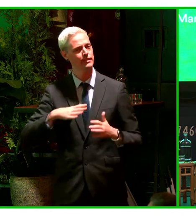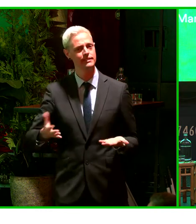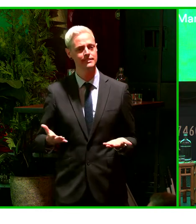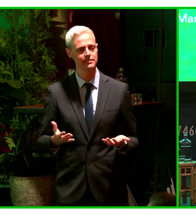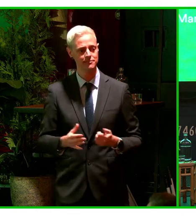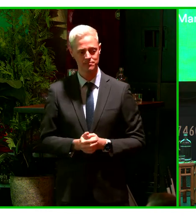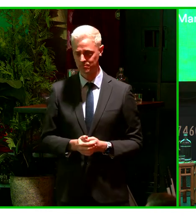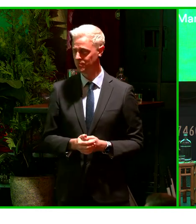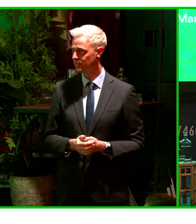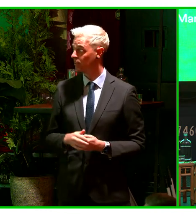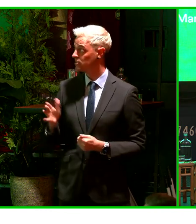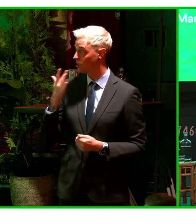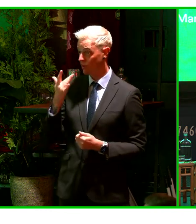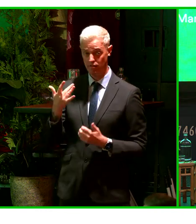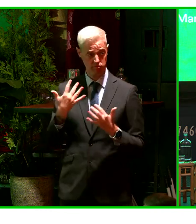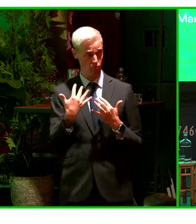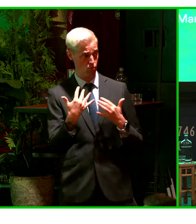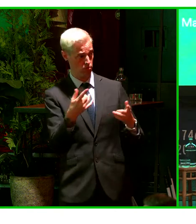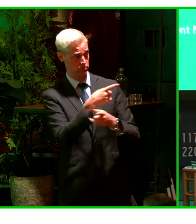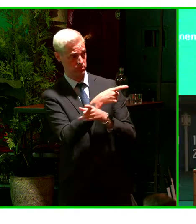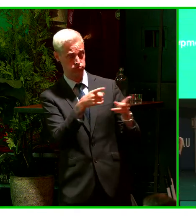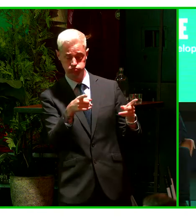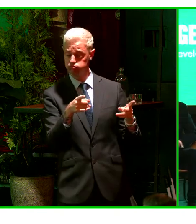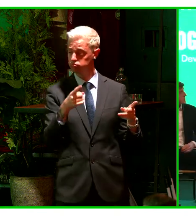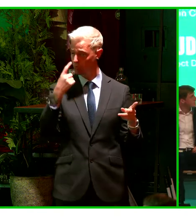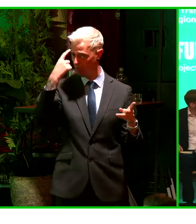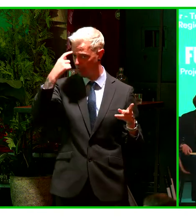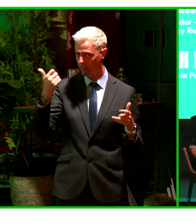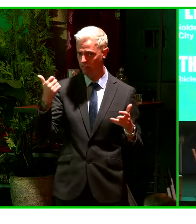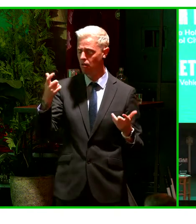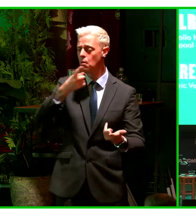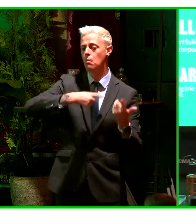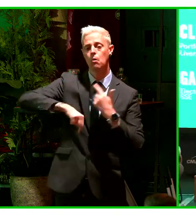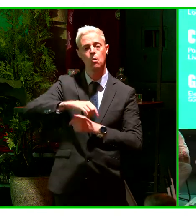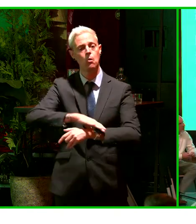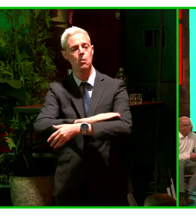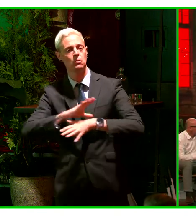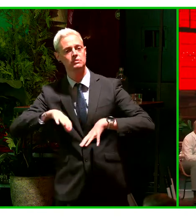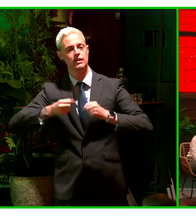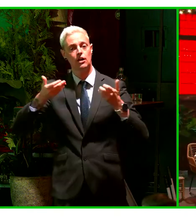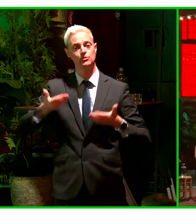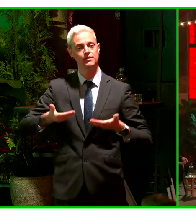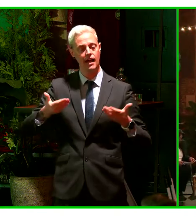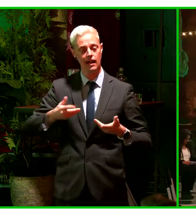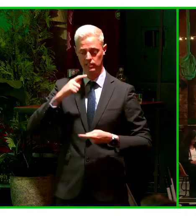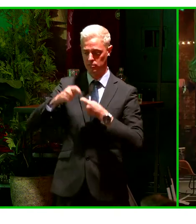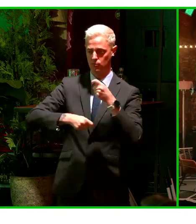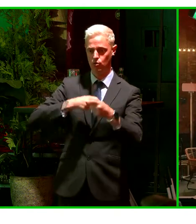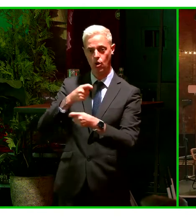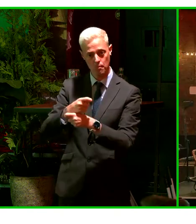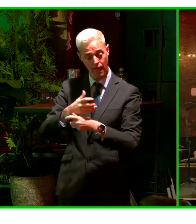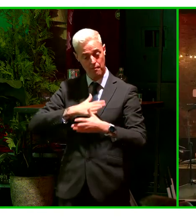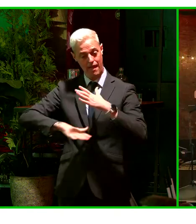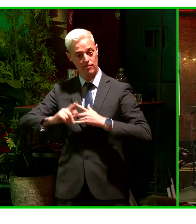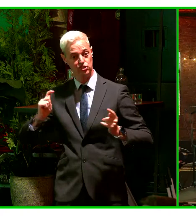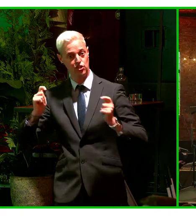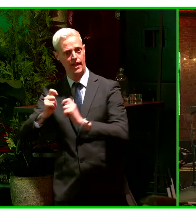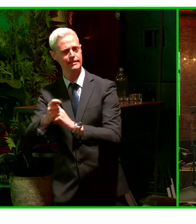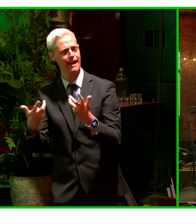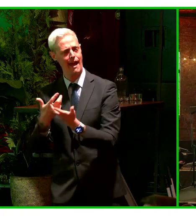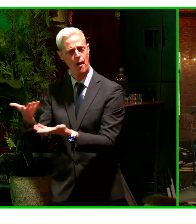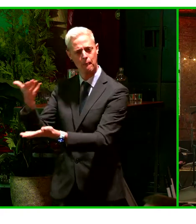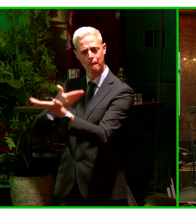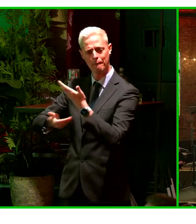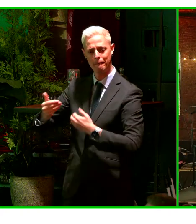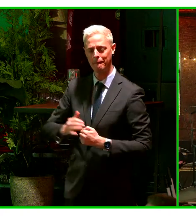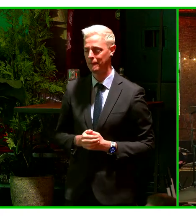for the audience, what would be the one thing that we can all start doing today in order to start to drive that behaviour change?